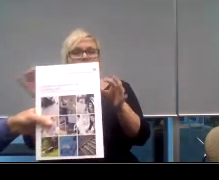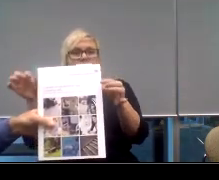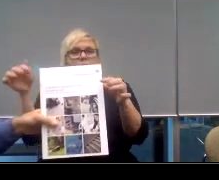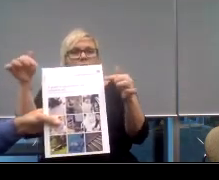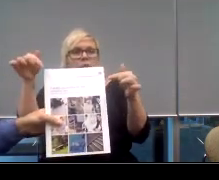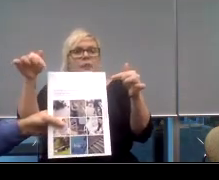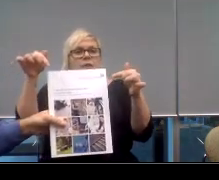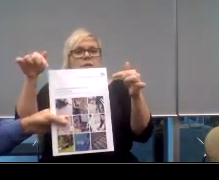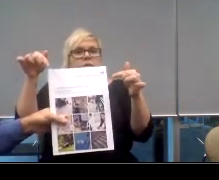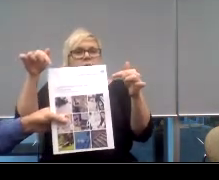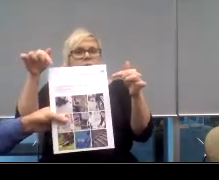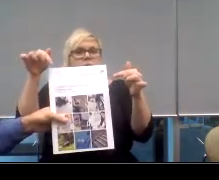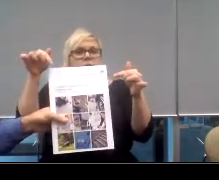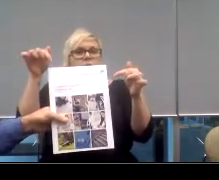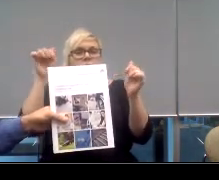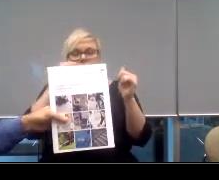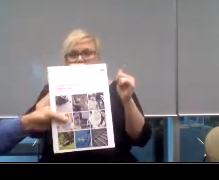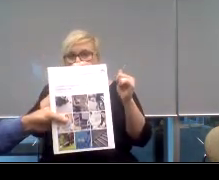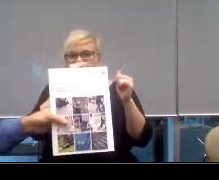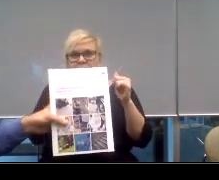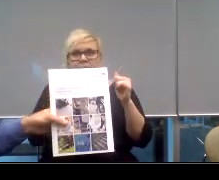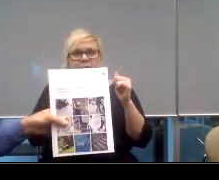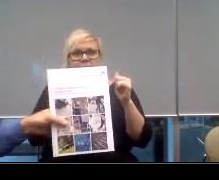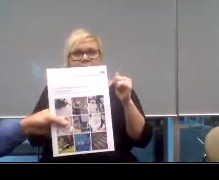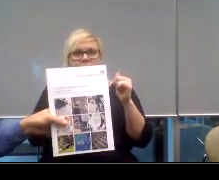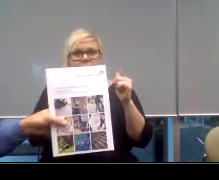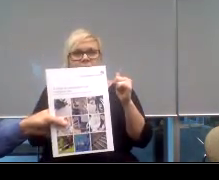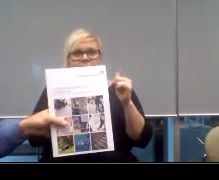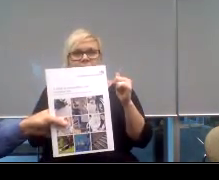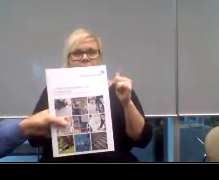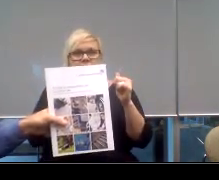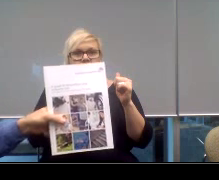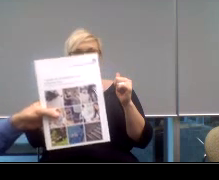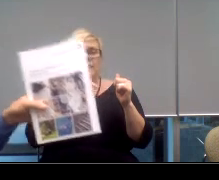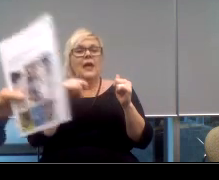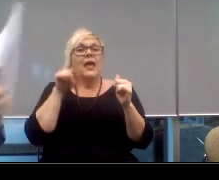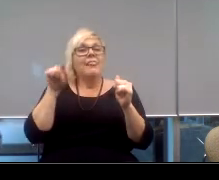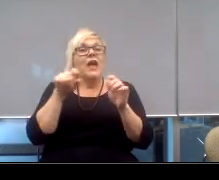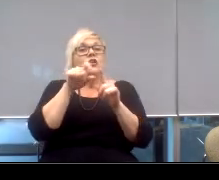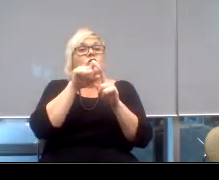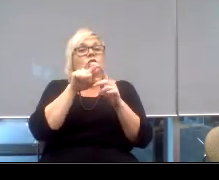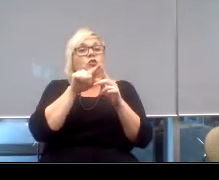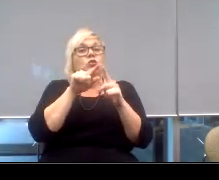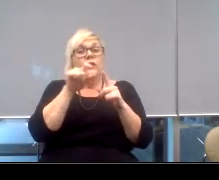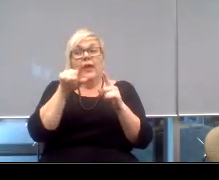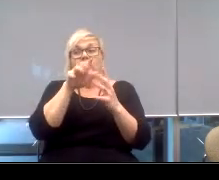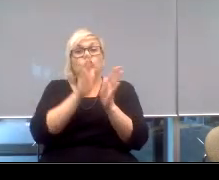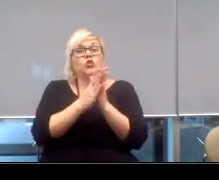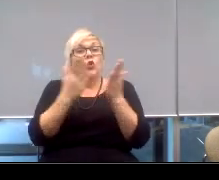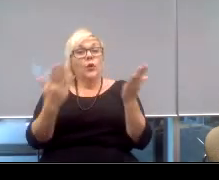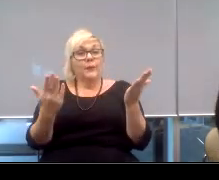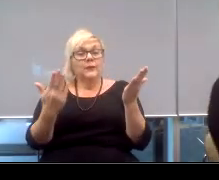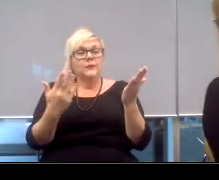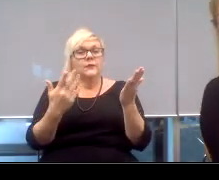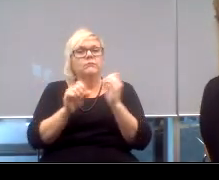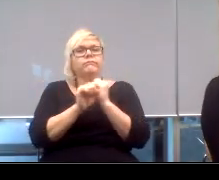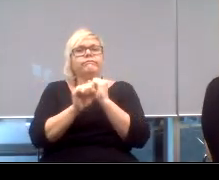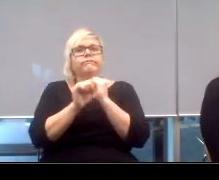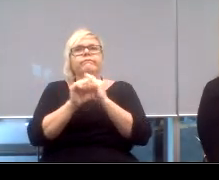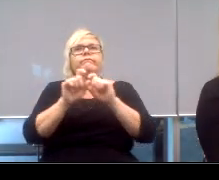This document here, the Australian Consumer publication that has been put out by